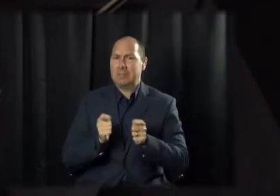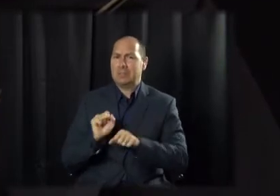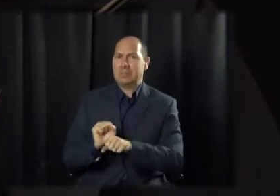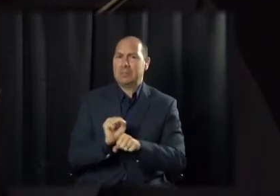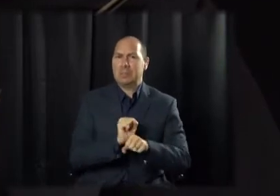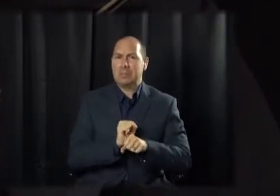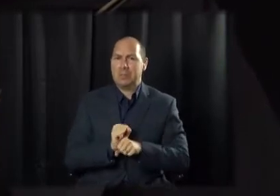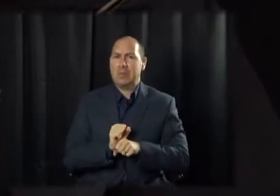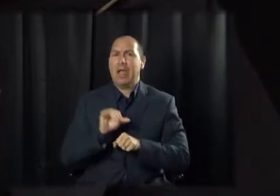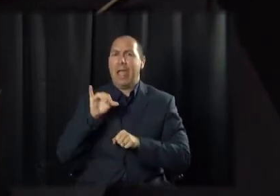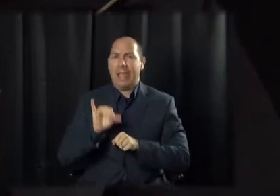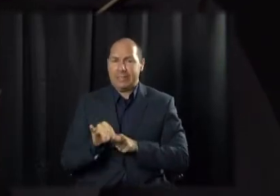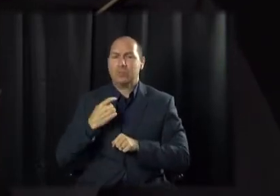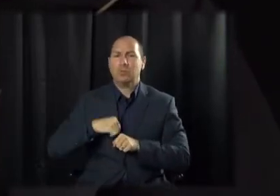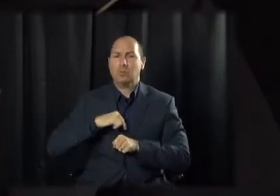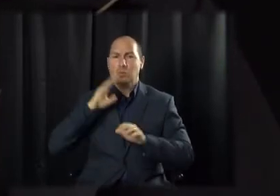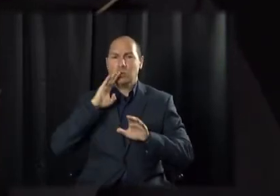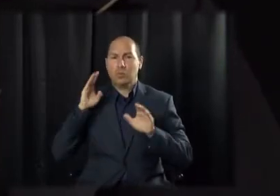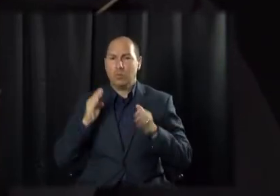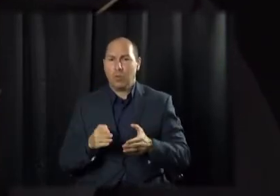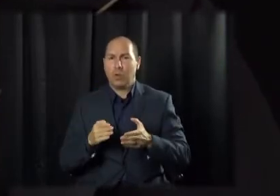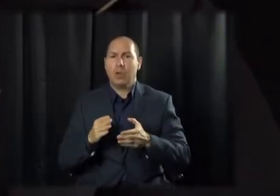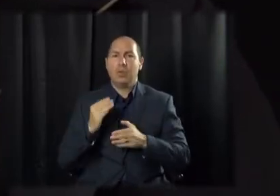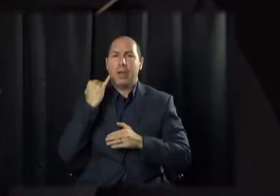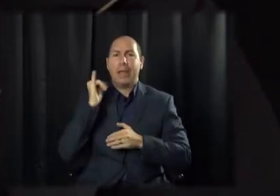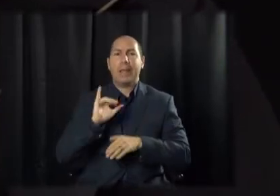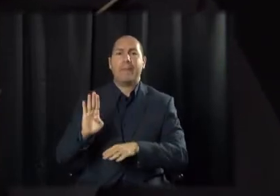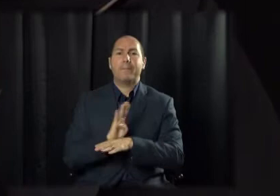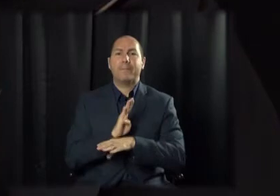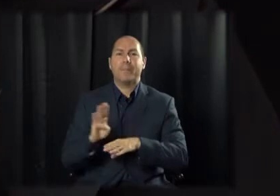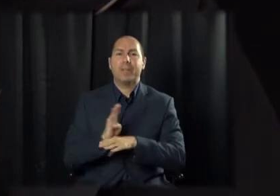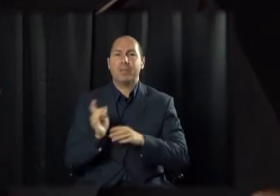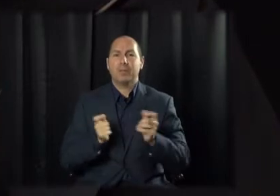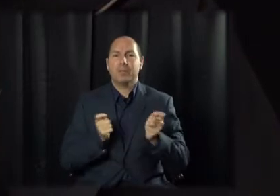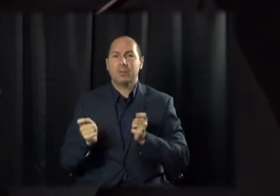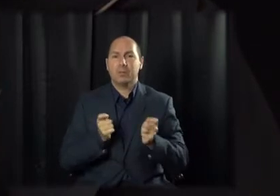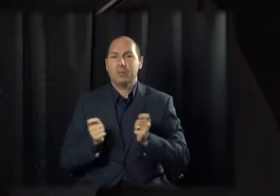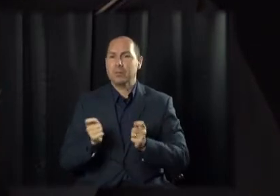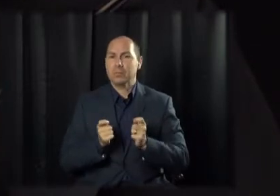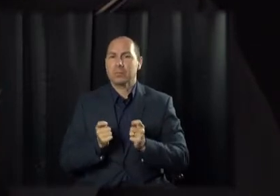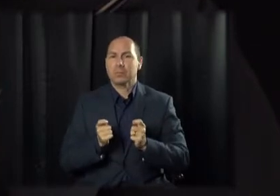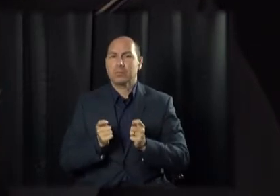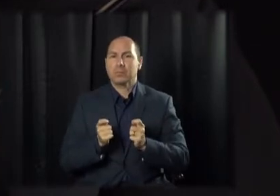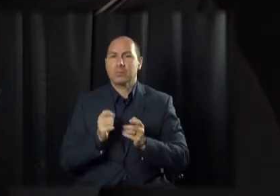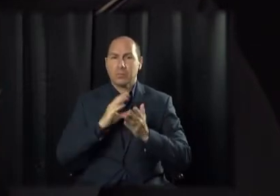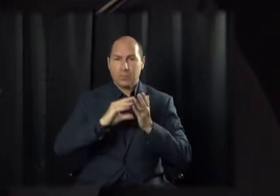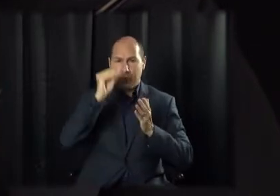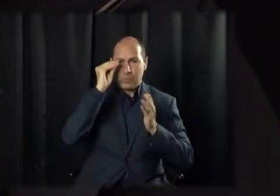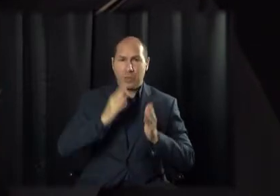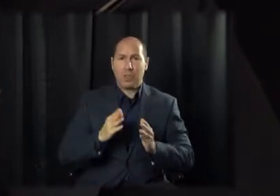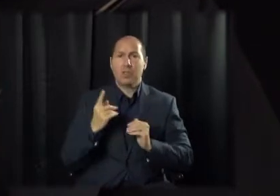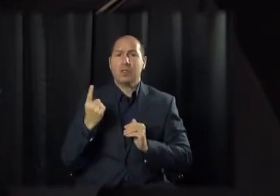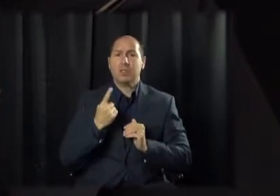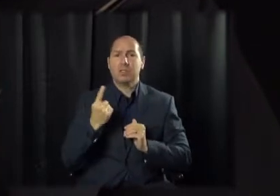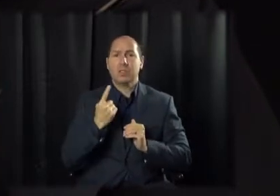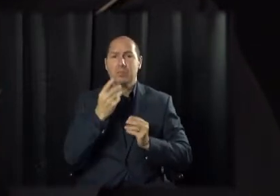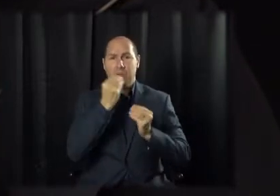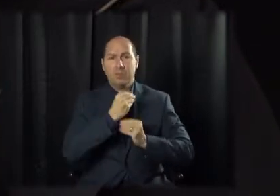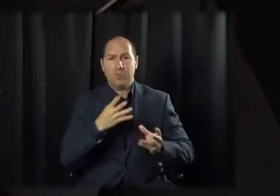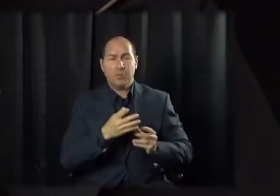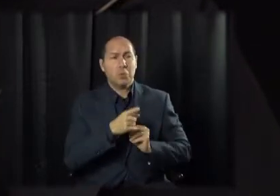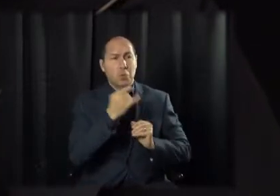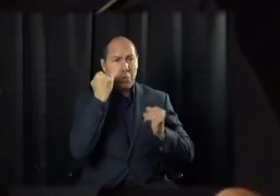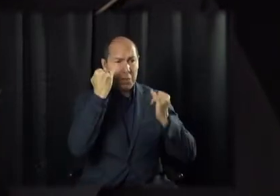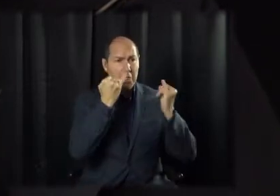can change business. I made a call to the students. I said, come forward with your ideas. I don't like seeing the students trapped in the middle